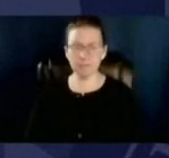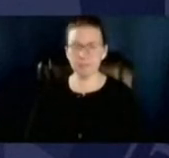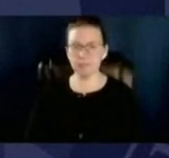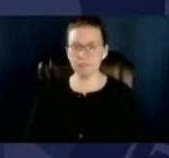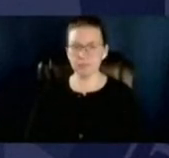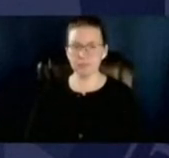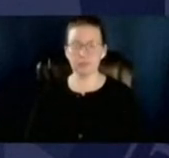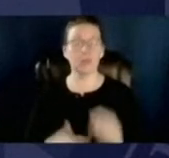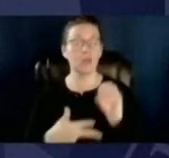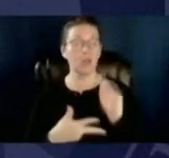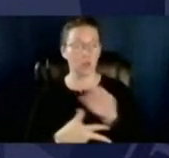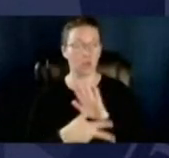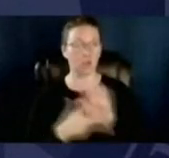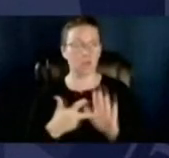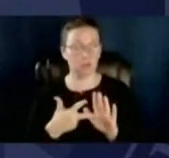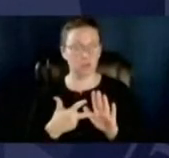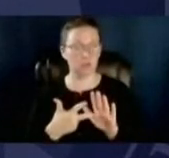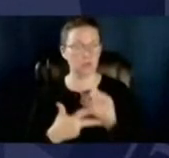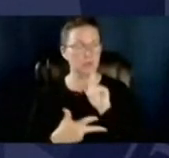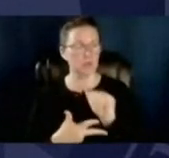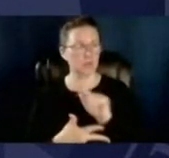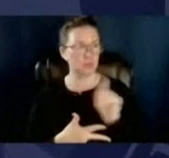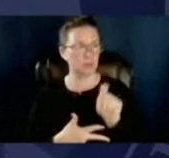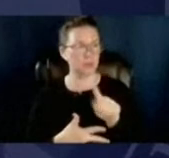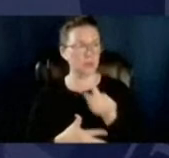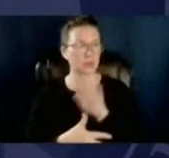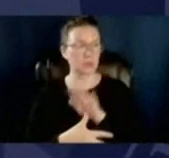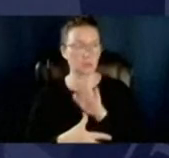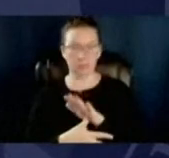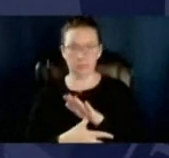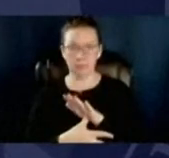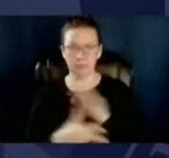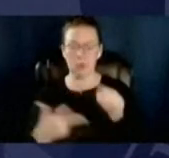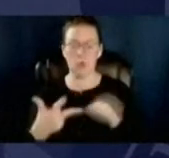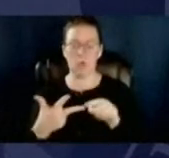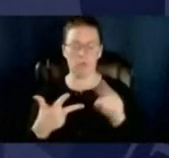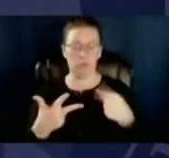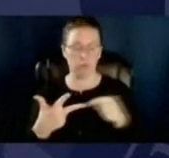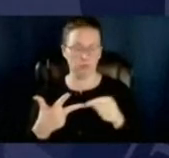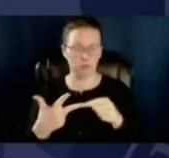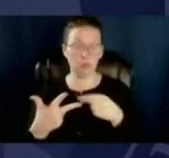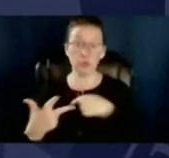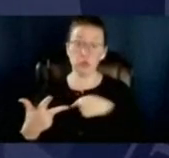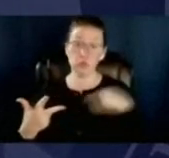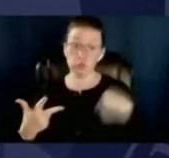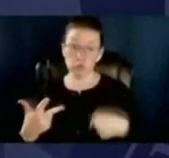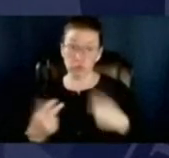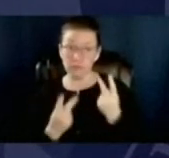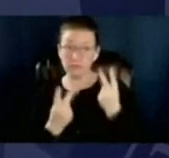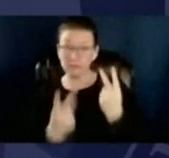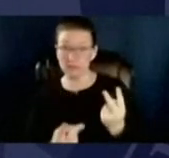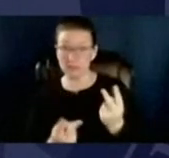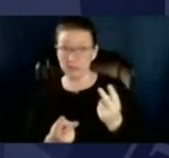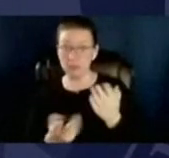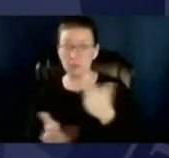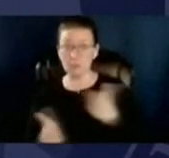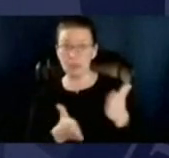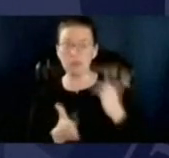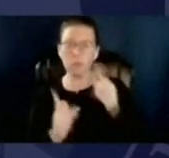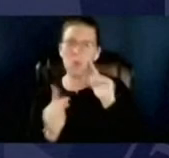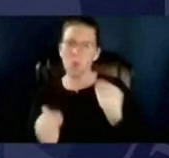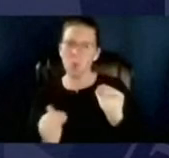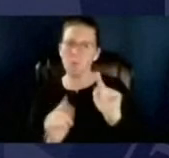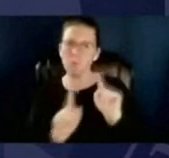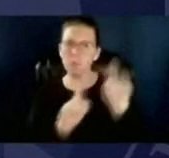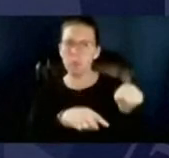Let's see. So in terms of my plans to visit China, I still hope to go.